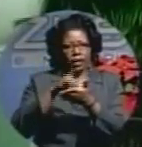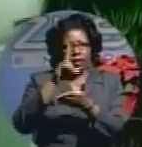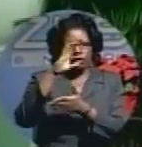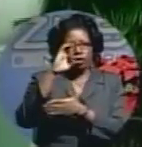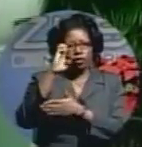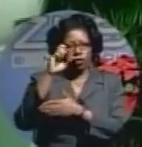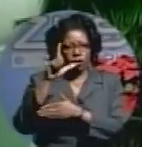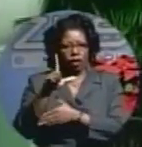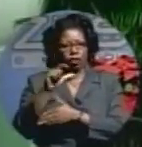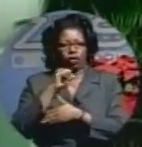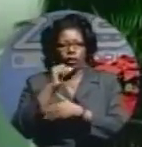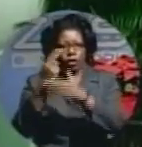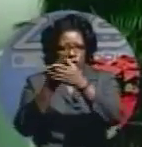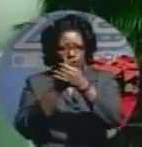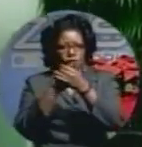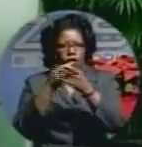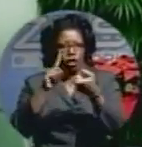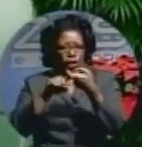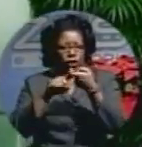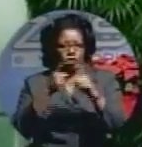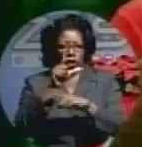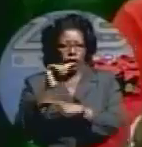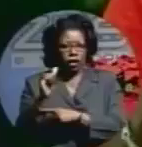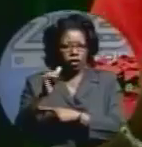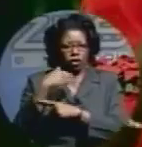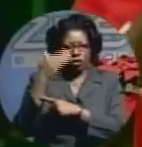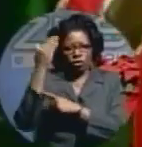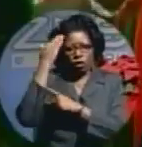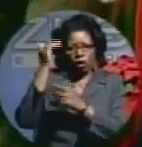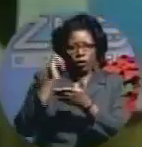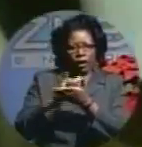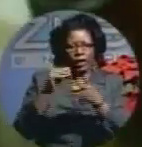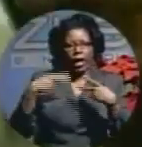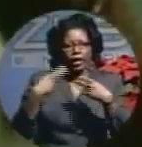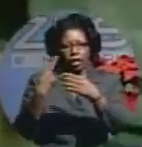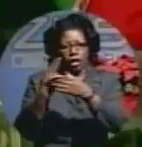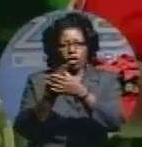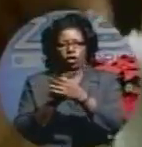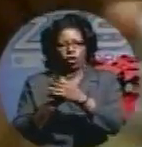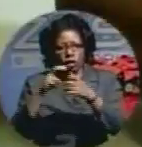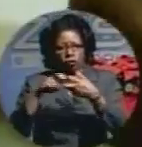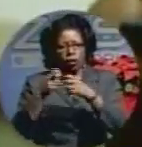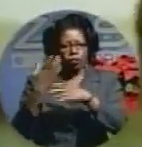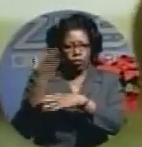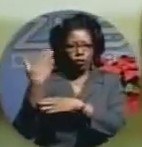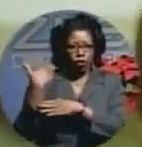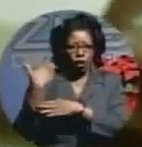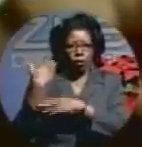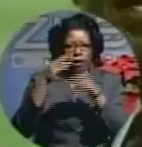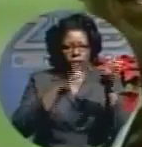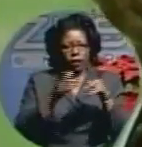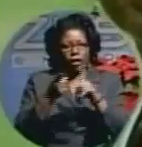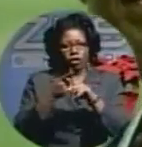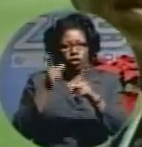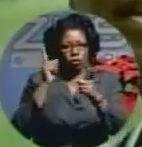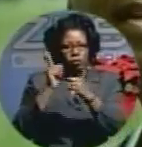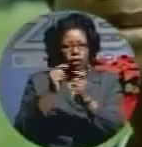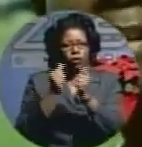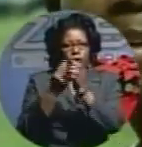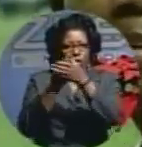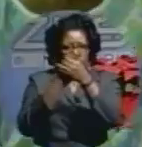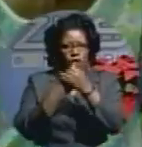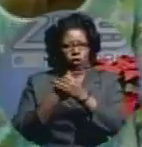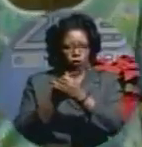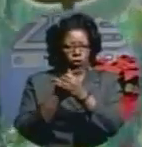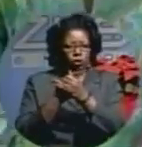be union-friendly. He said he was not aware that the company has had union issues, but he plans to meet with union leaders to hear